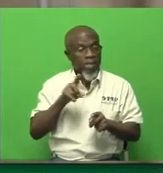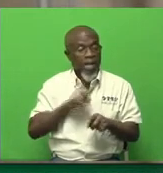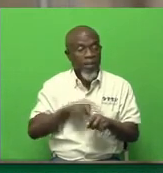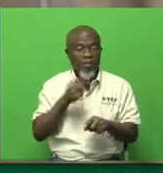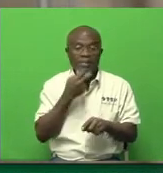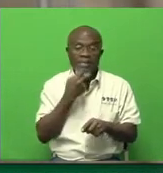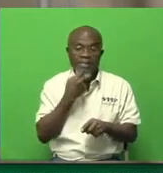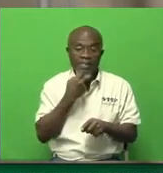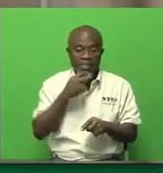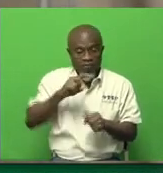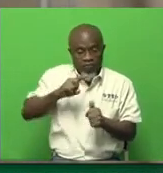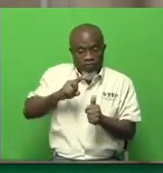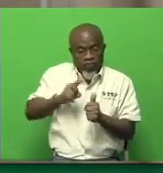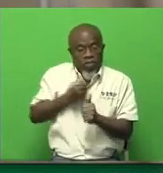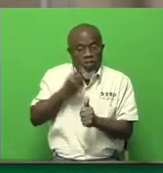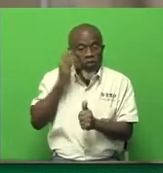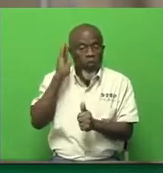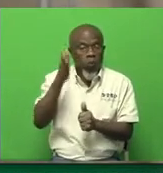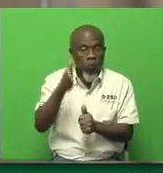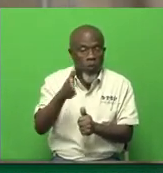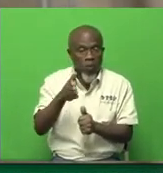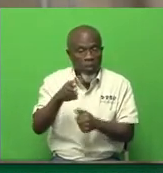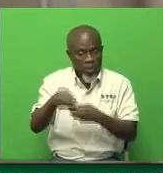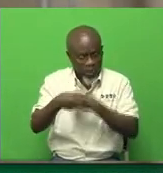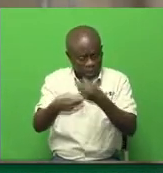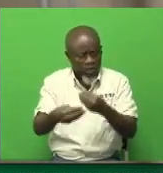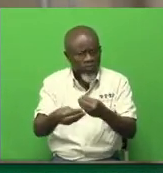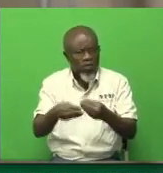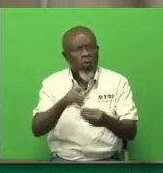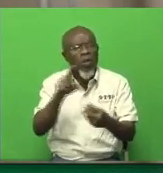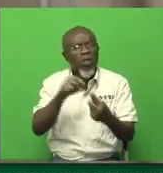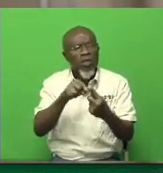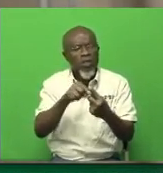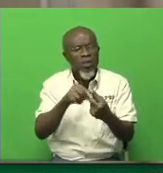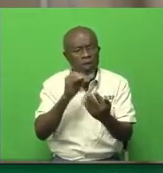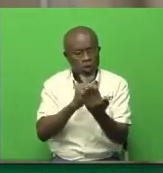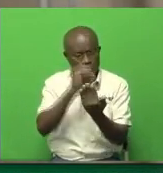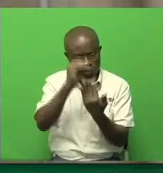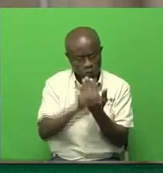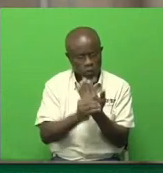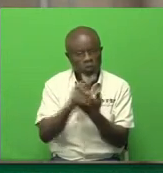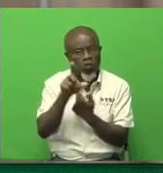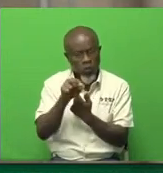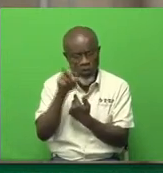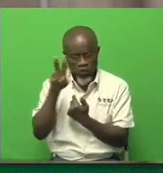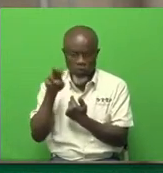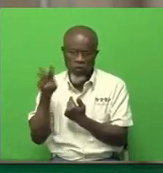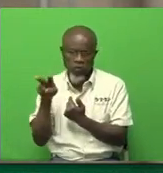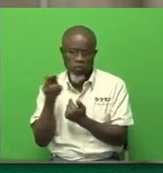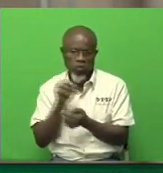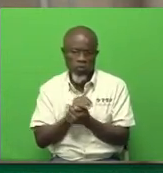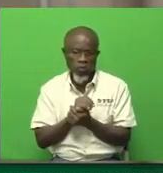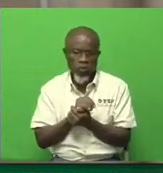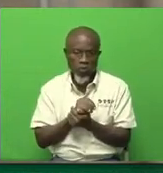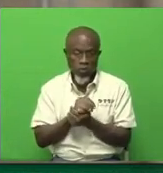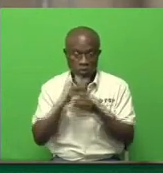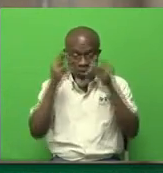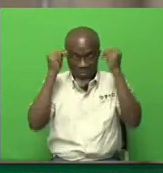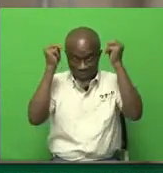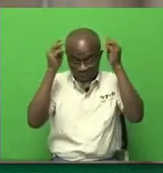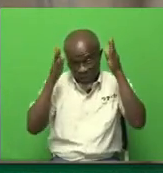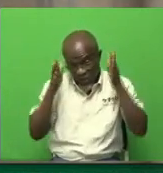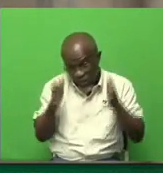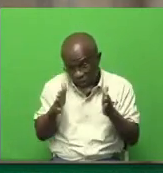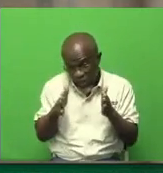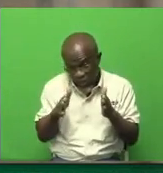water modulated treatment plant will be delivered in October of 2022. the minister like